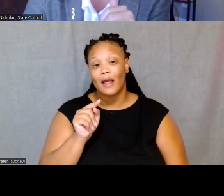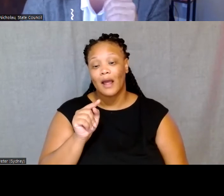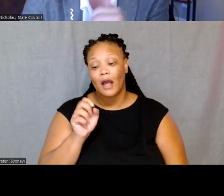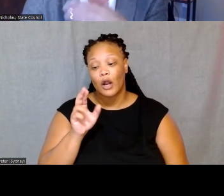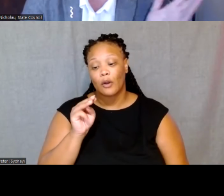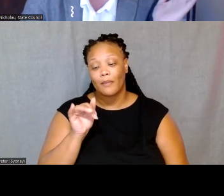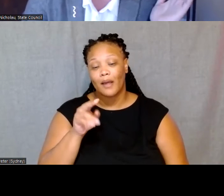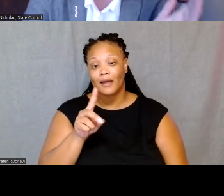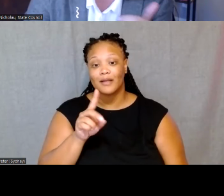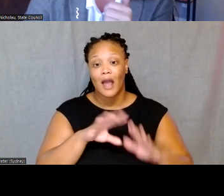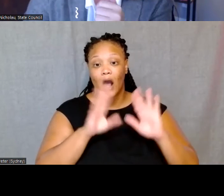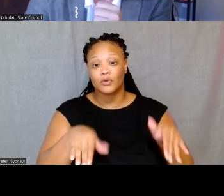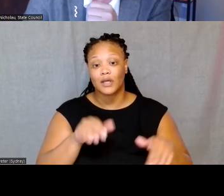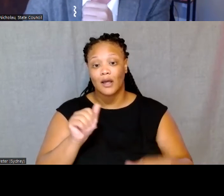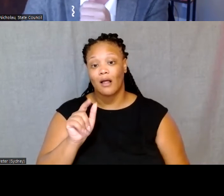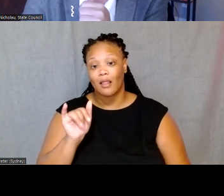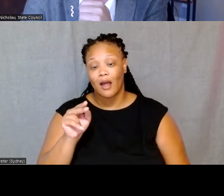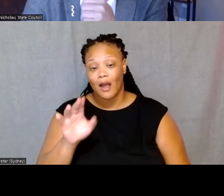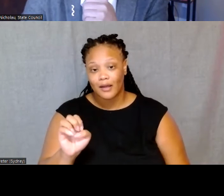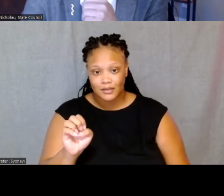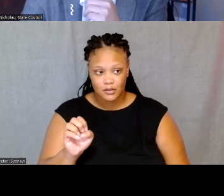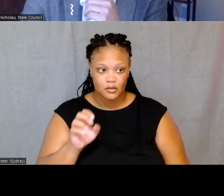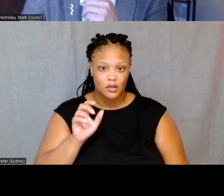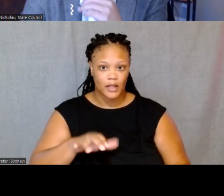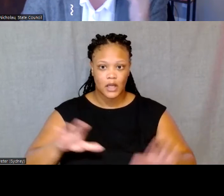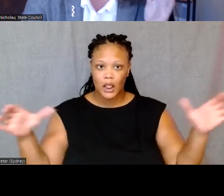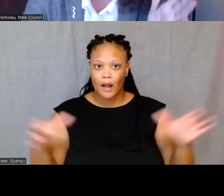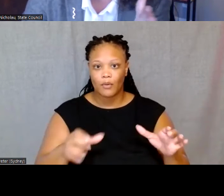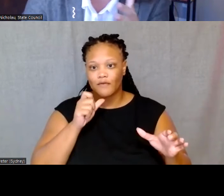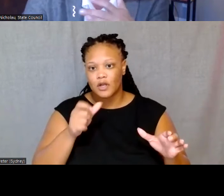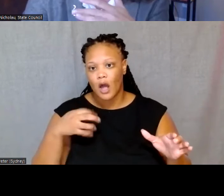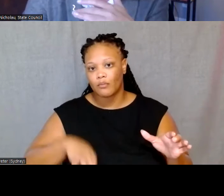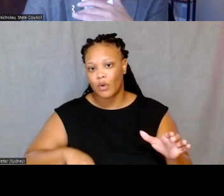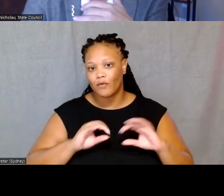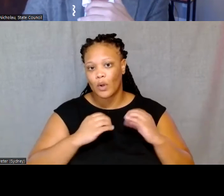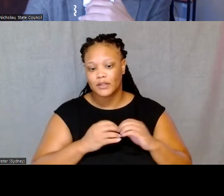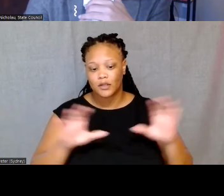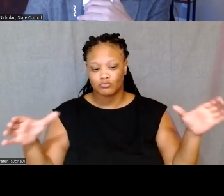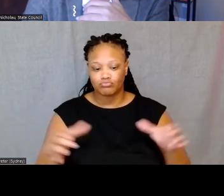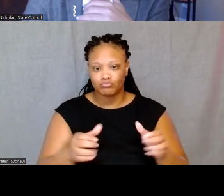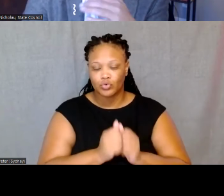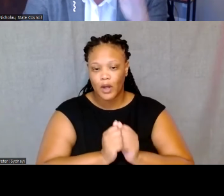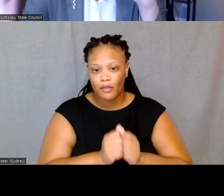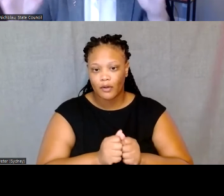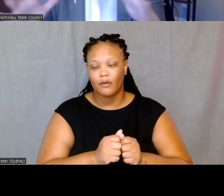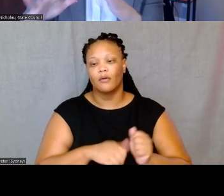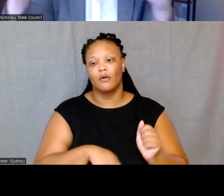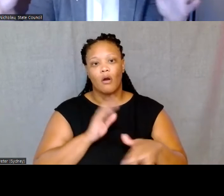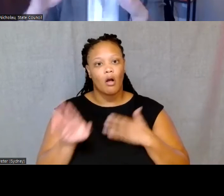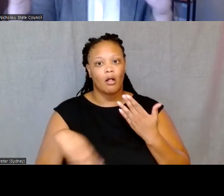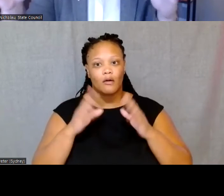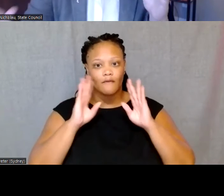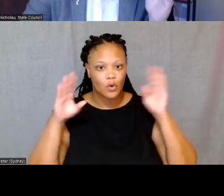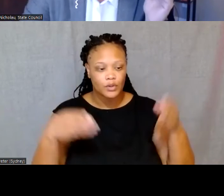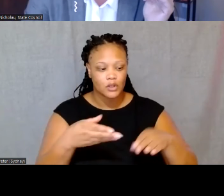a statewide collaborative of nonprofit organizations, also for-profit partners and affiliates, all focused on